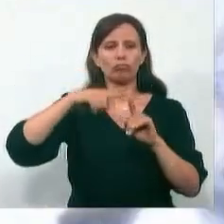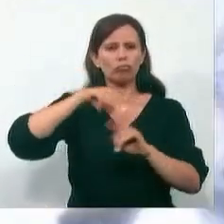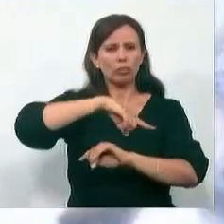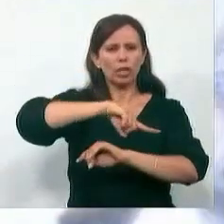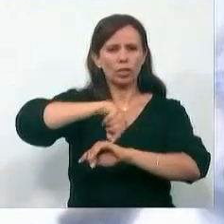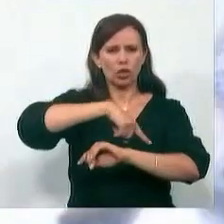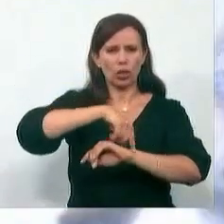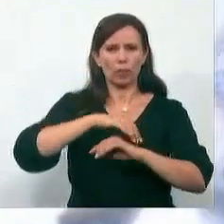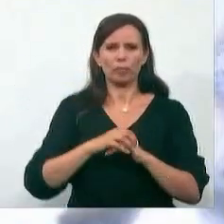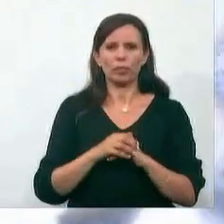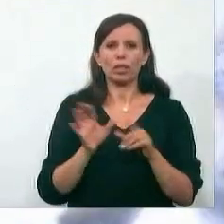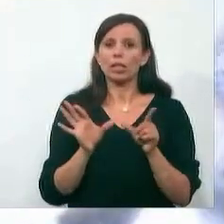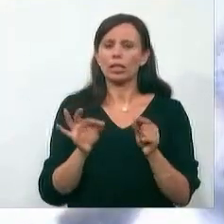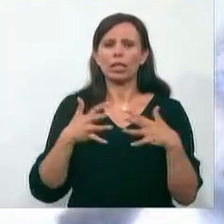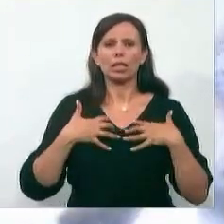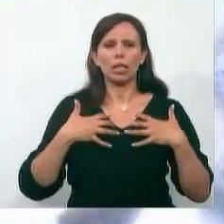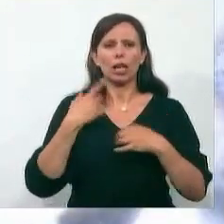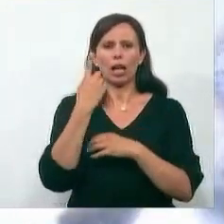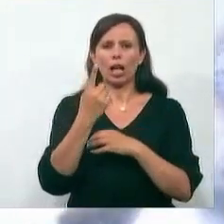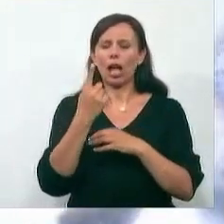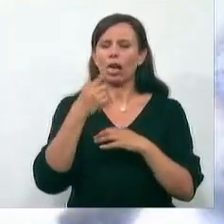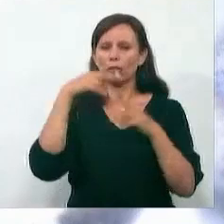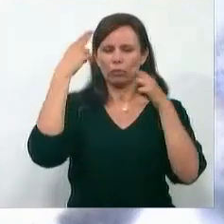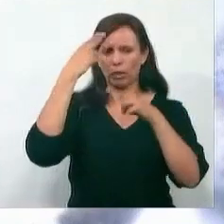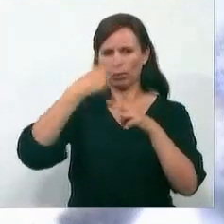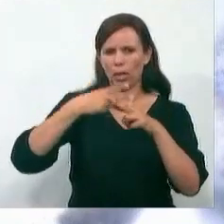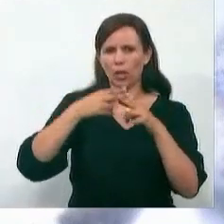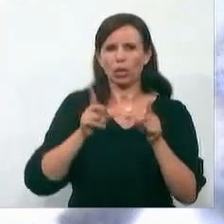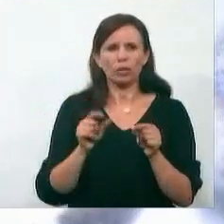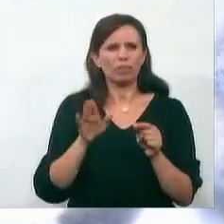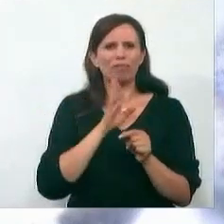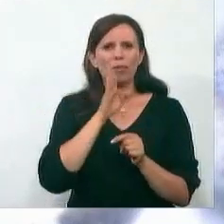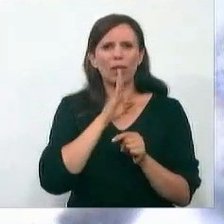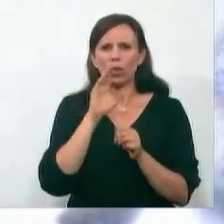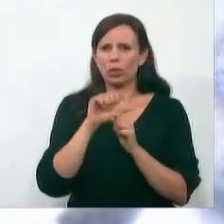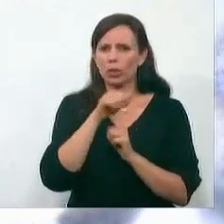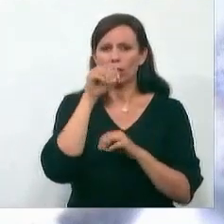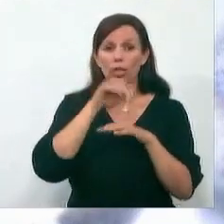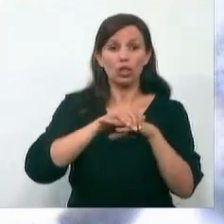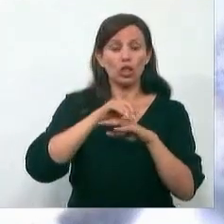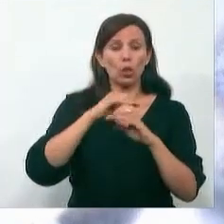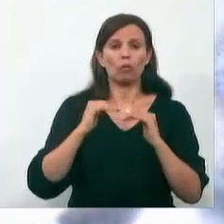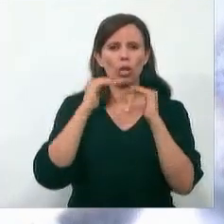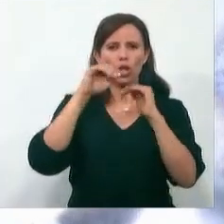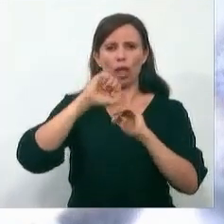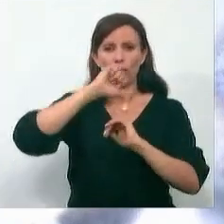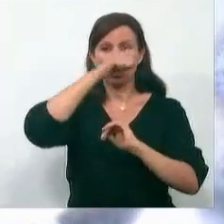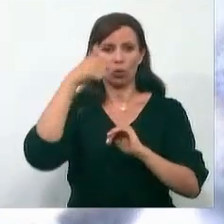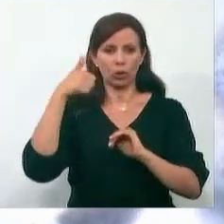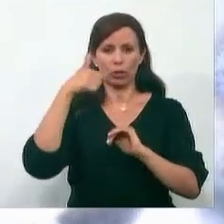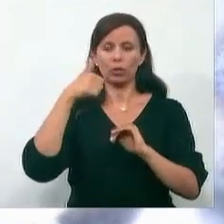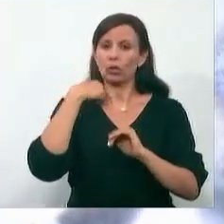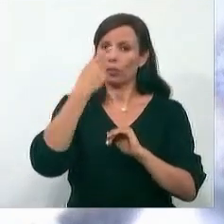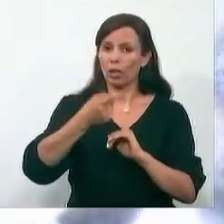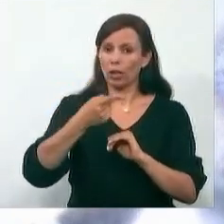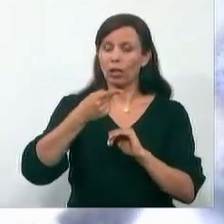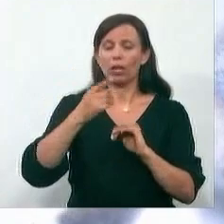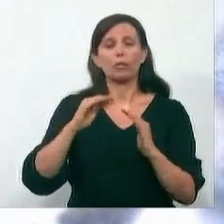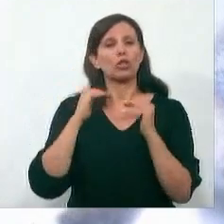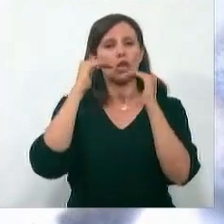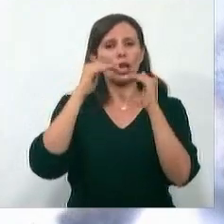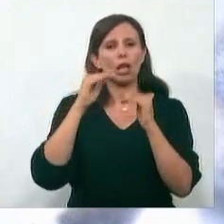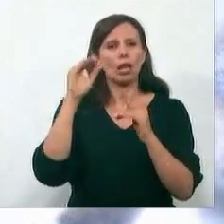hour. Lung cancer is one of the more difficult cancers to diagnose in the initial stages. That is, the stage in